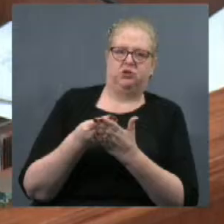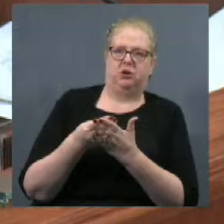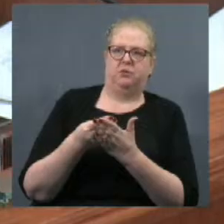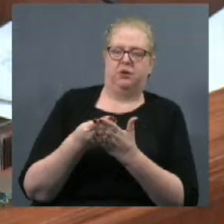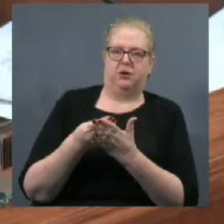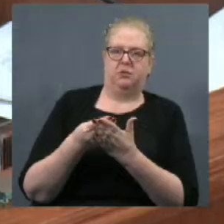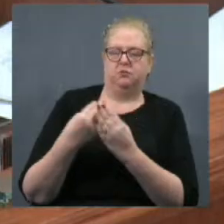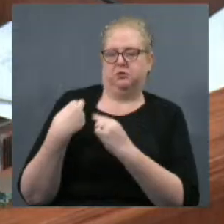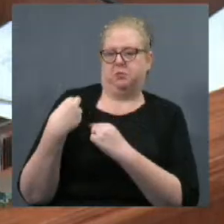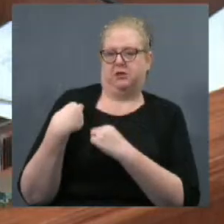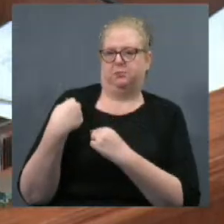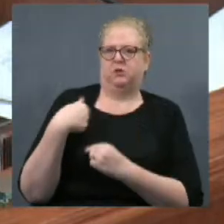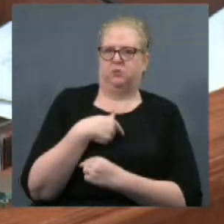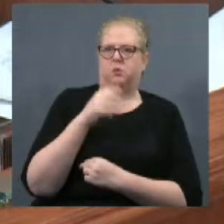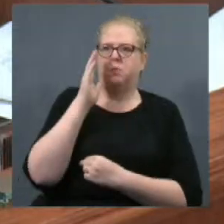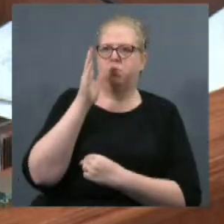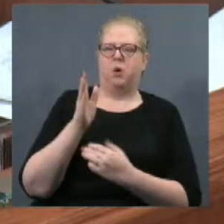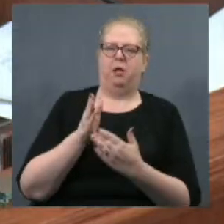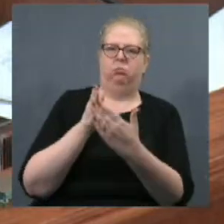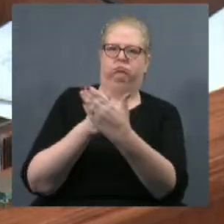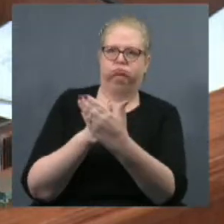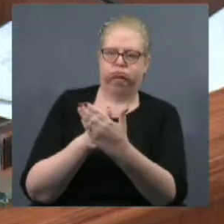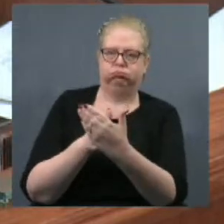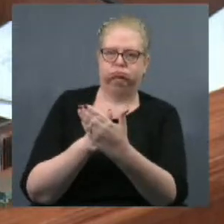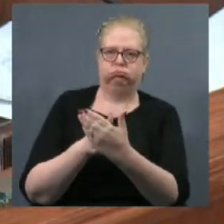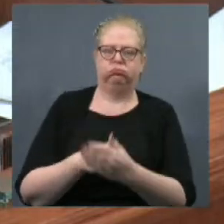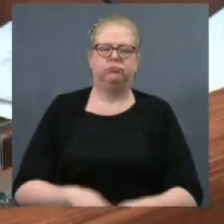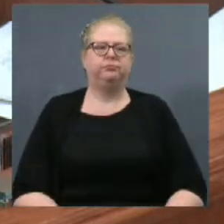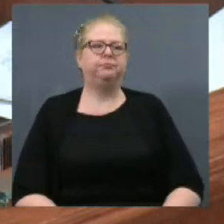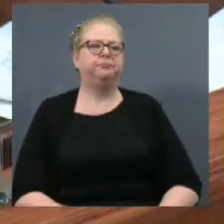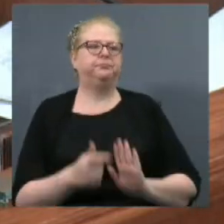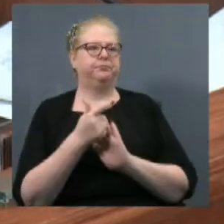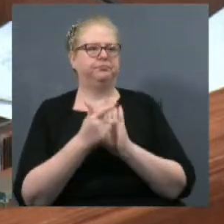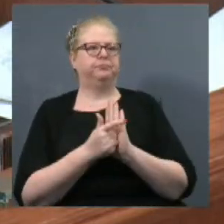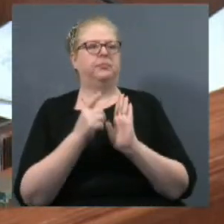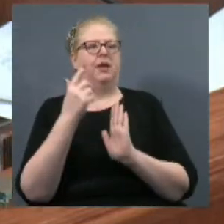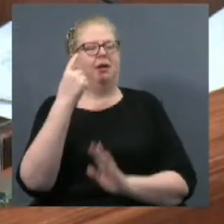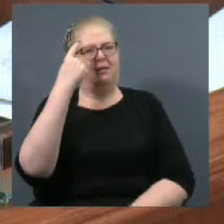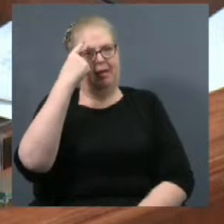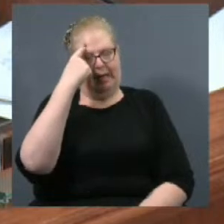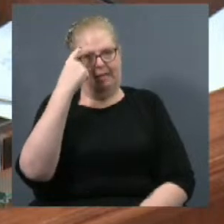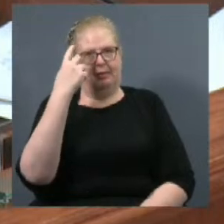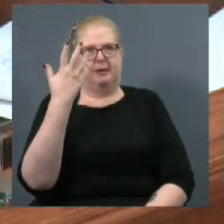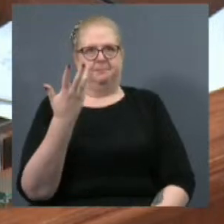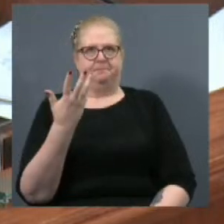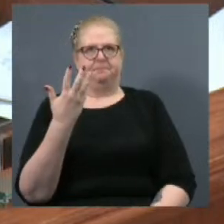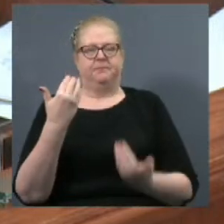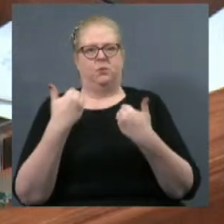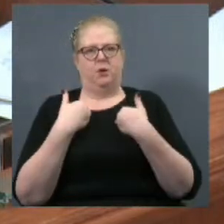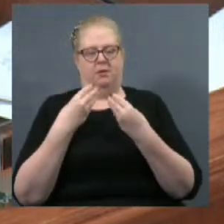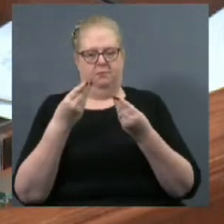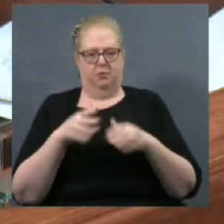that property solution panels exist is to make sure that